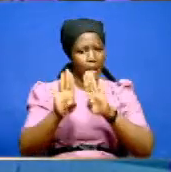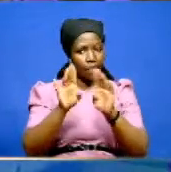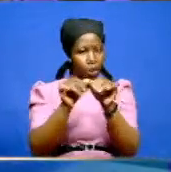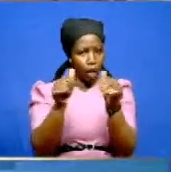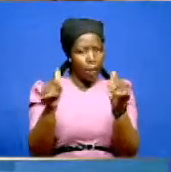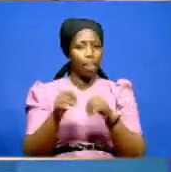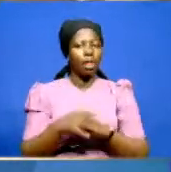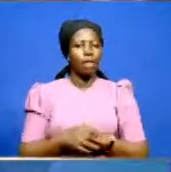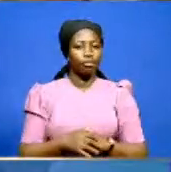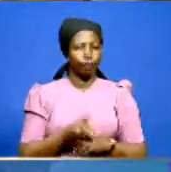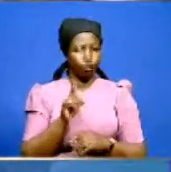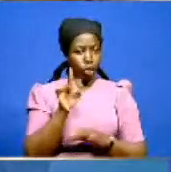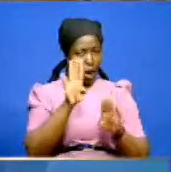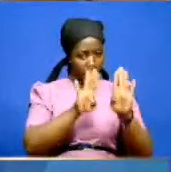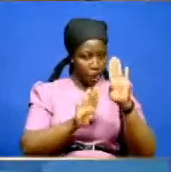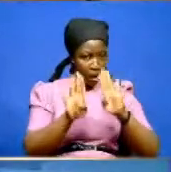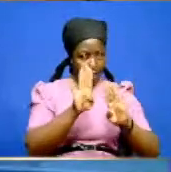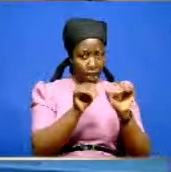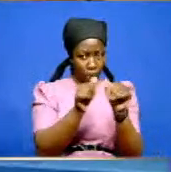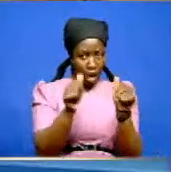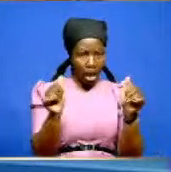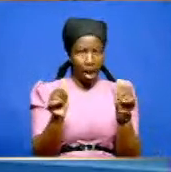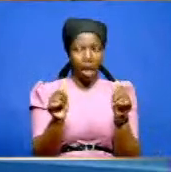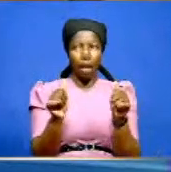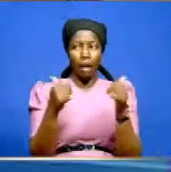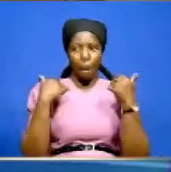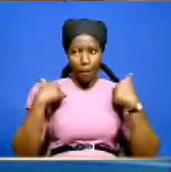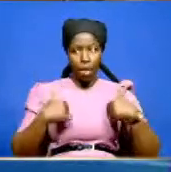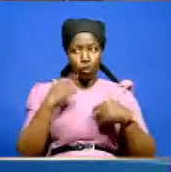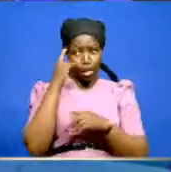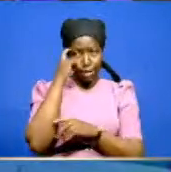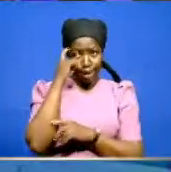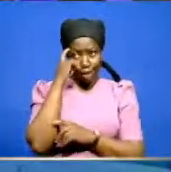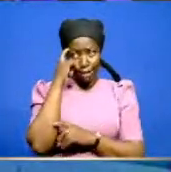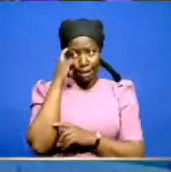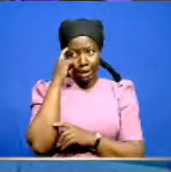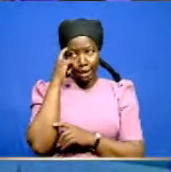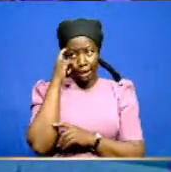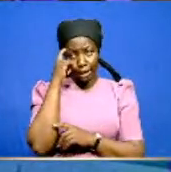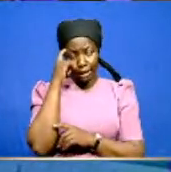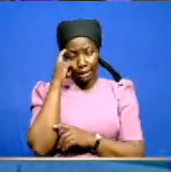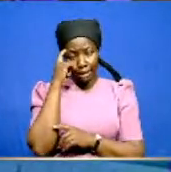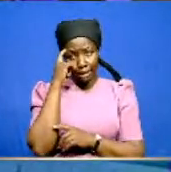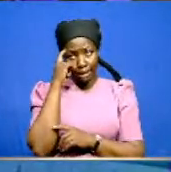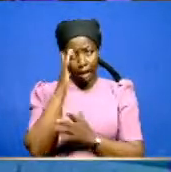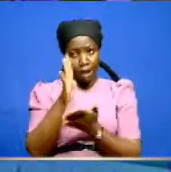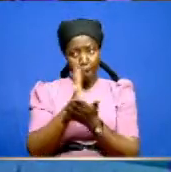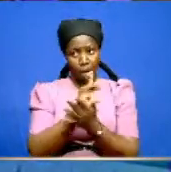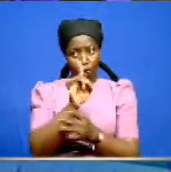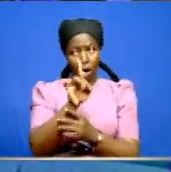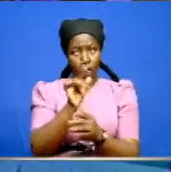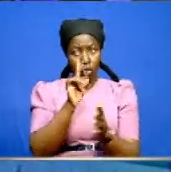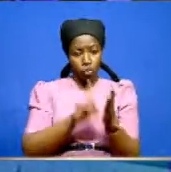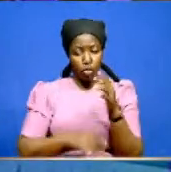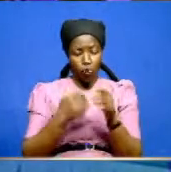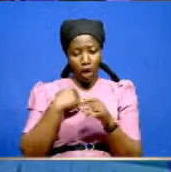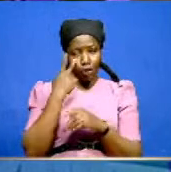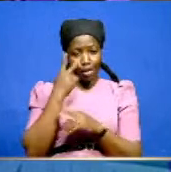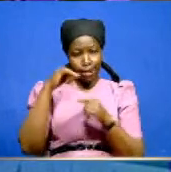You are behaving well, and I think the part one of what you have seen here